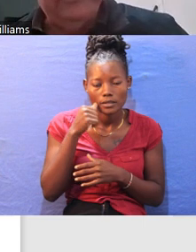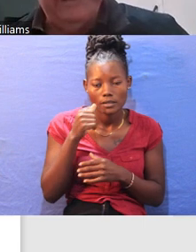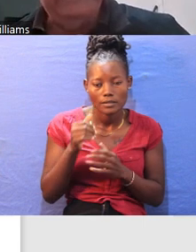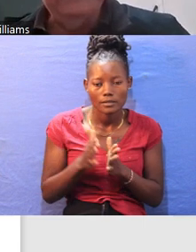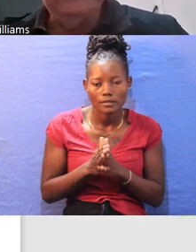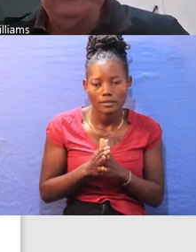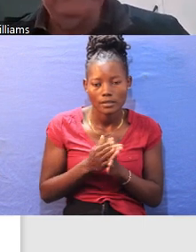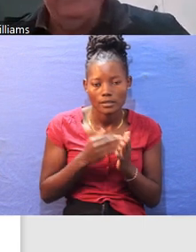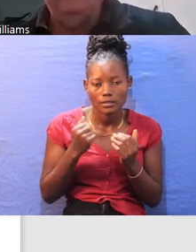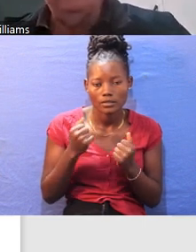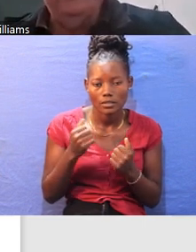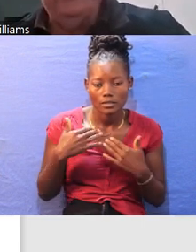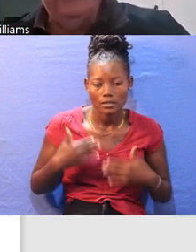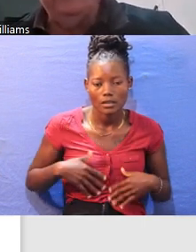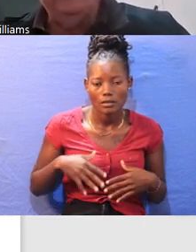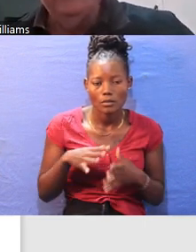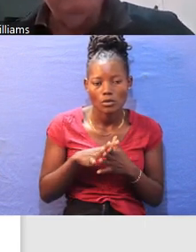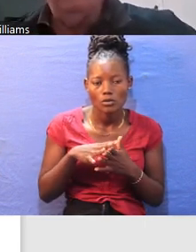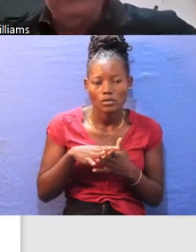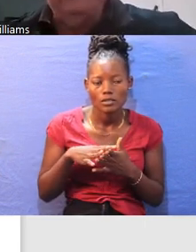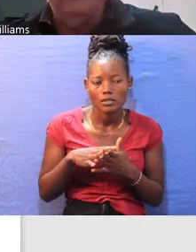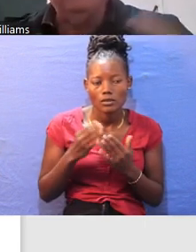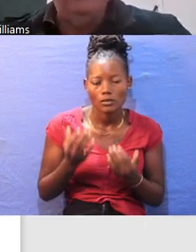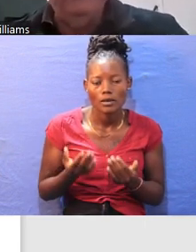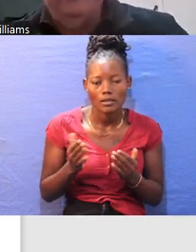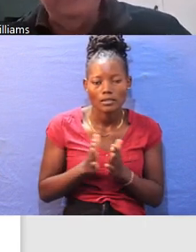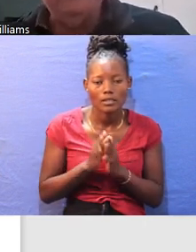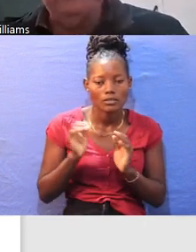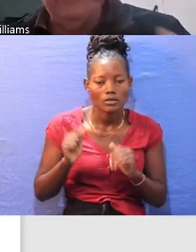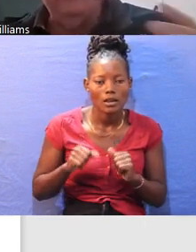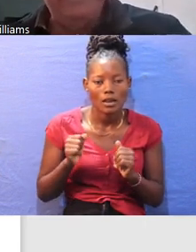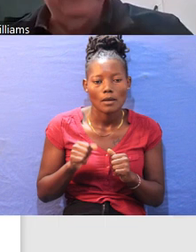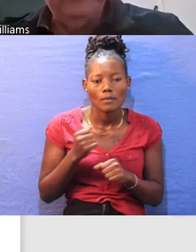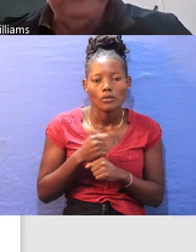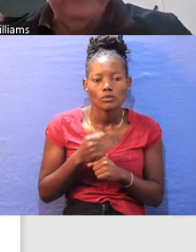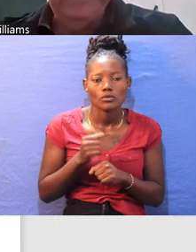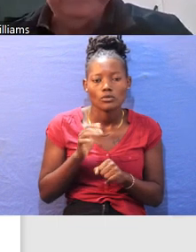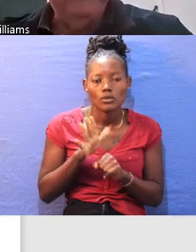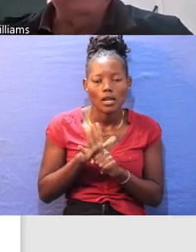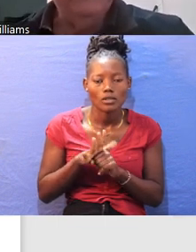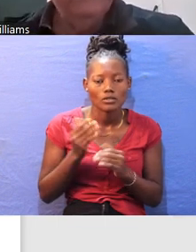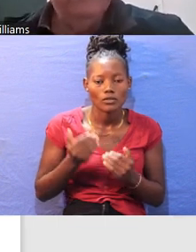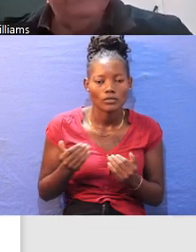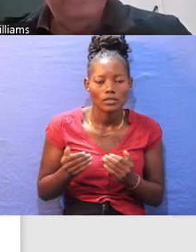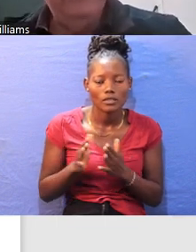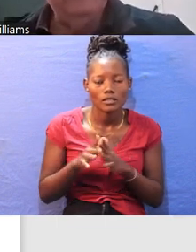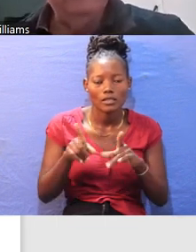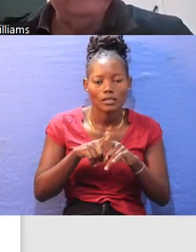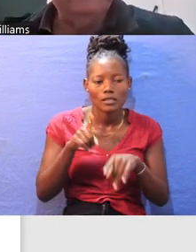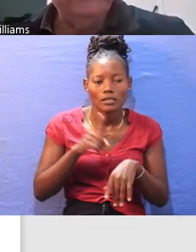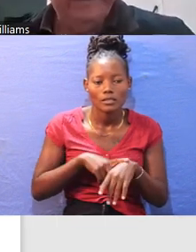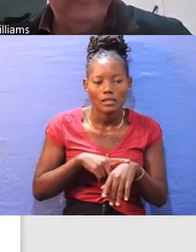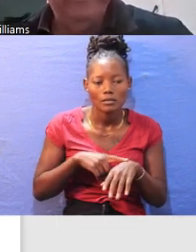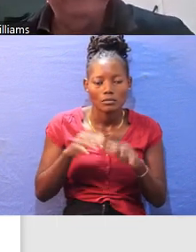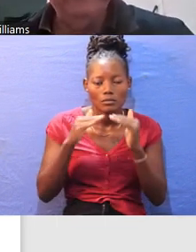were outstanding, and they're able to exhibit multi-throw. So all these measures, they would be able to exhibit high levels. Kyle, go to the